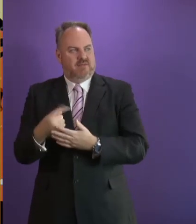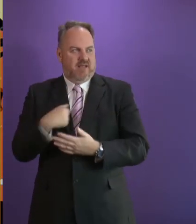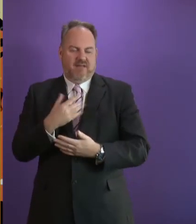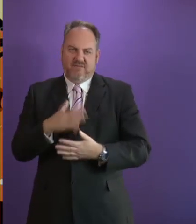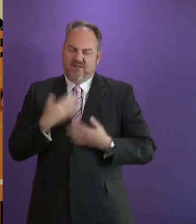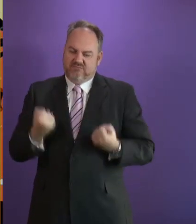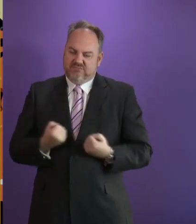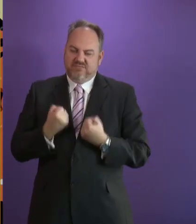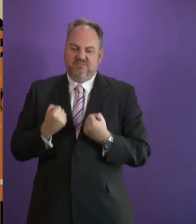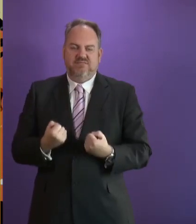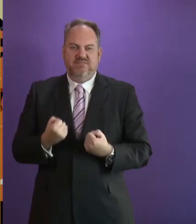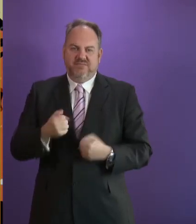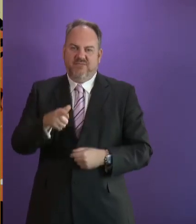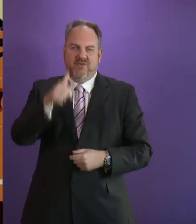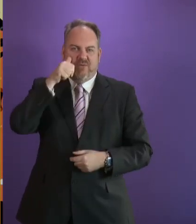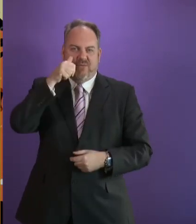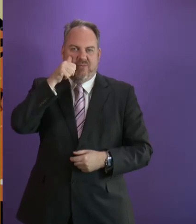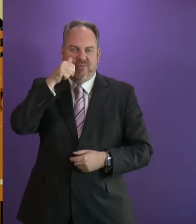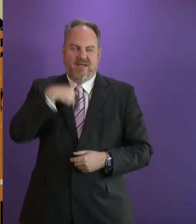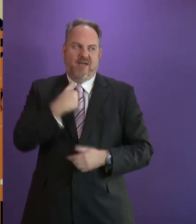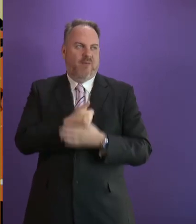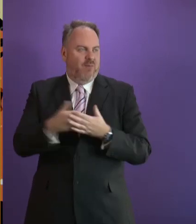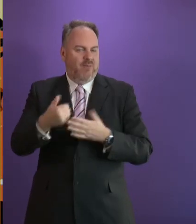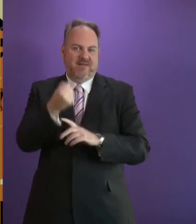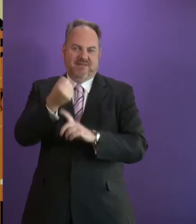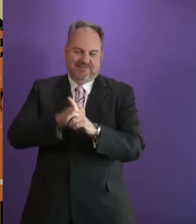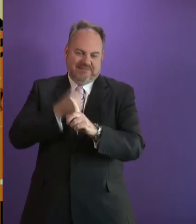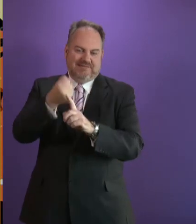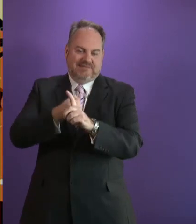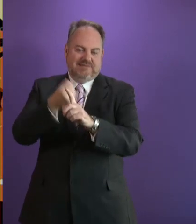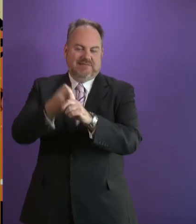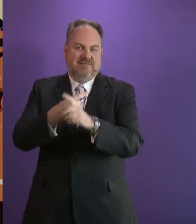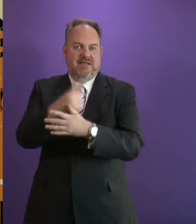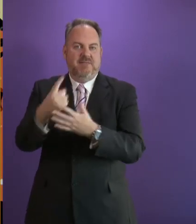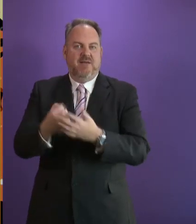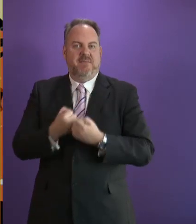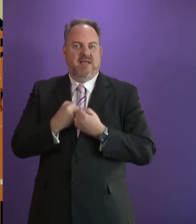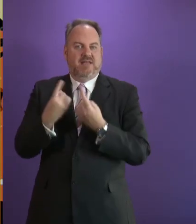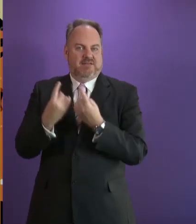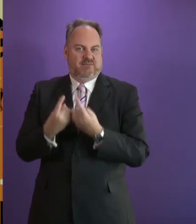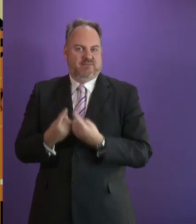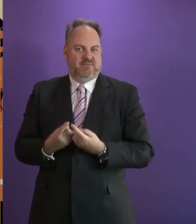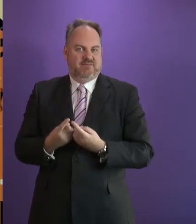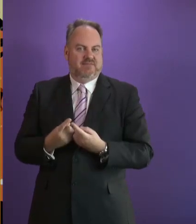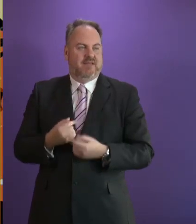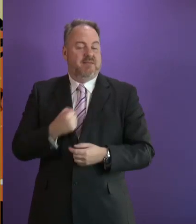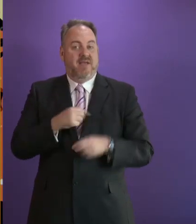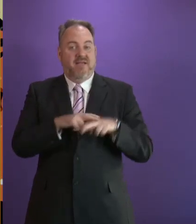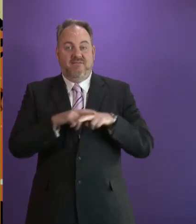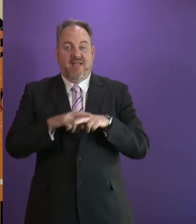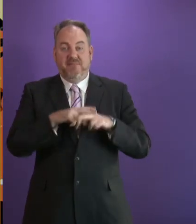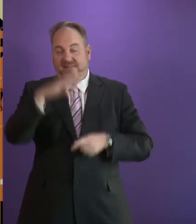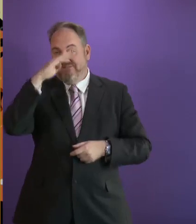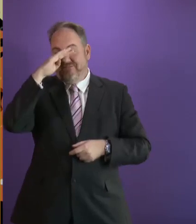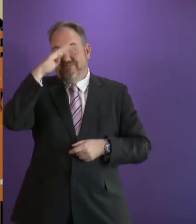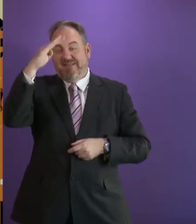of you who have met me in the audience, is pretty much the only thing I talk about. My family have stopped coming to dinner.